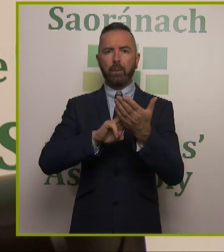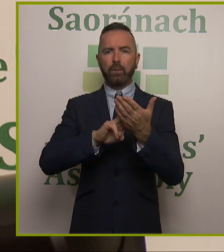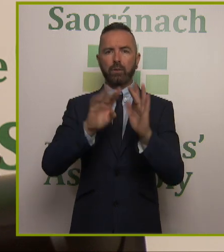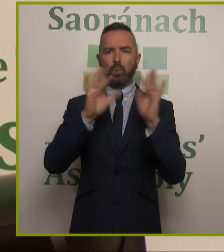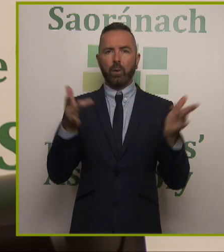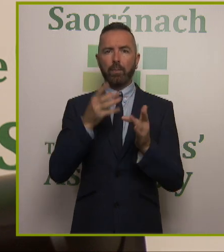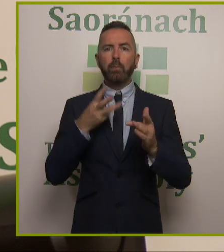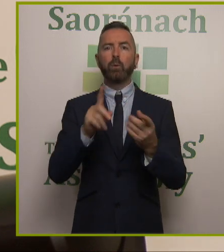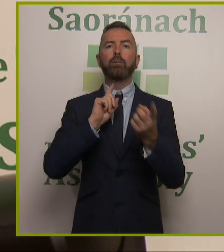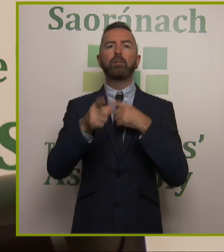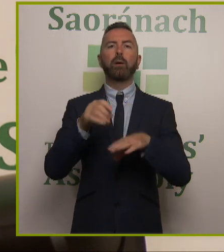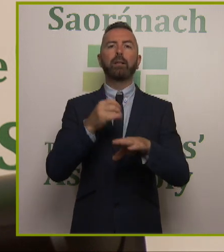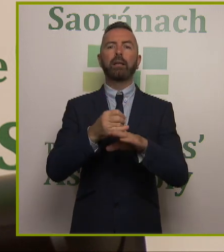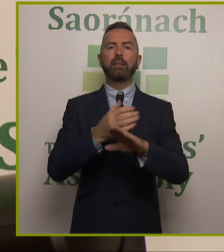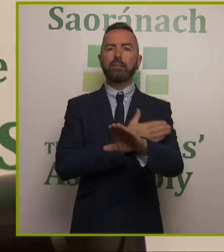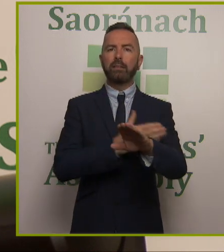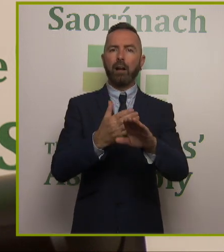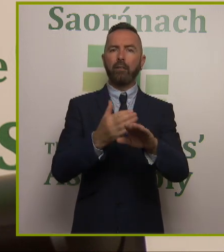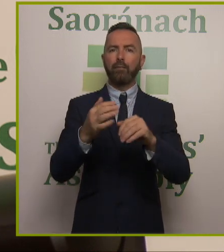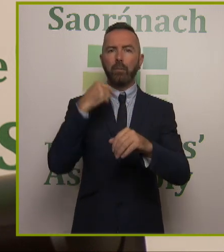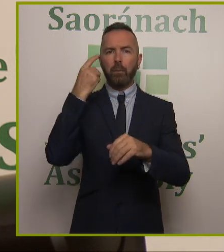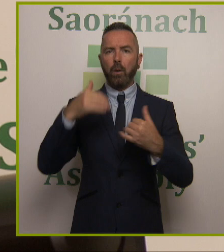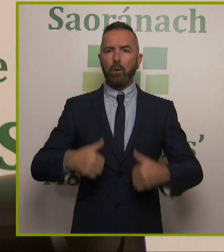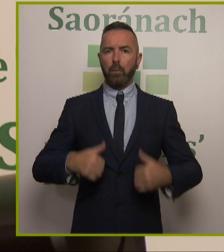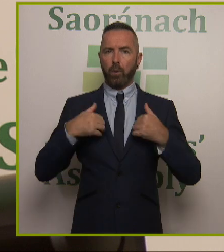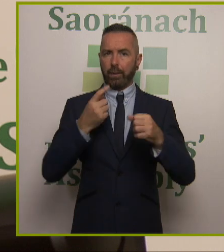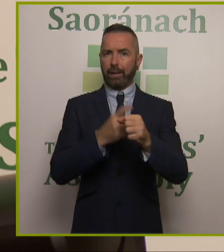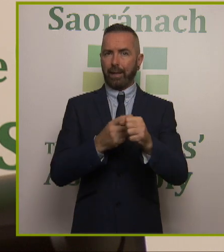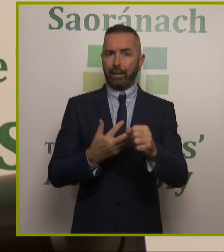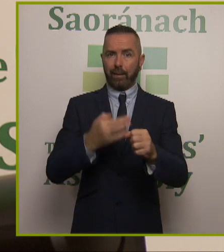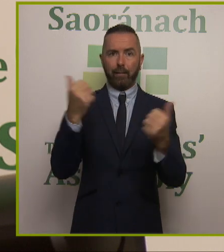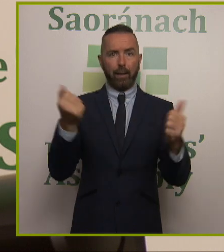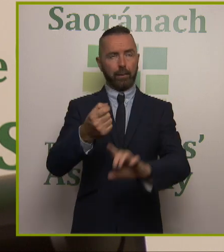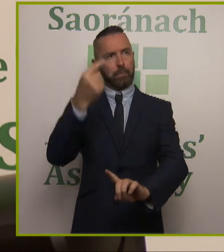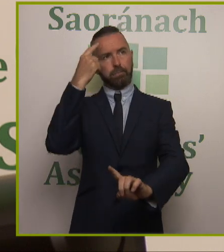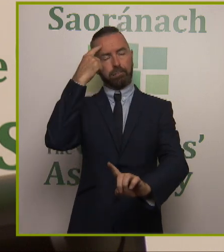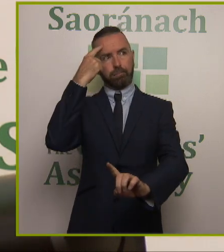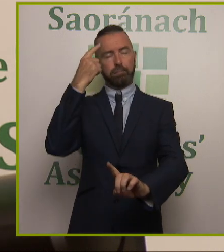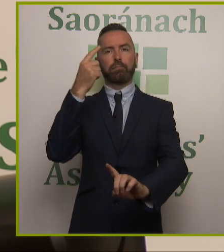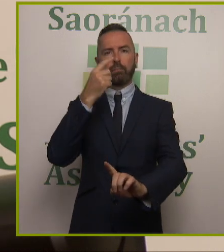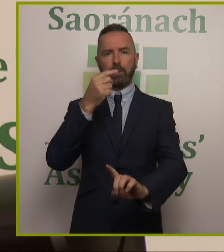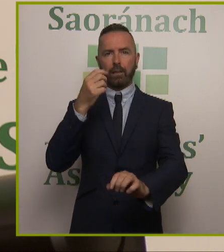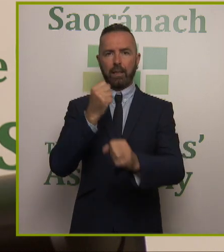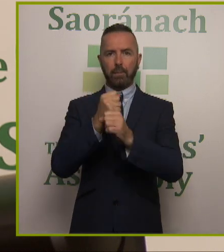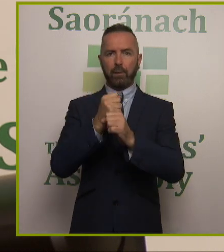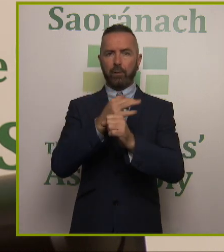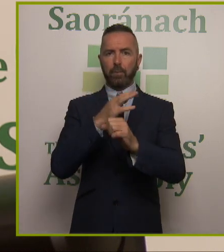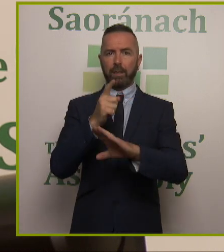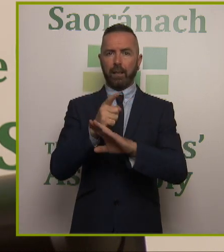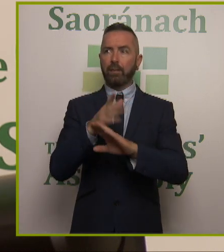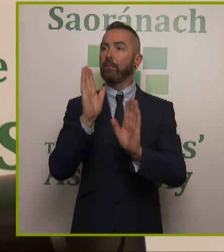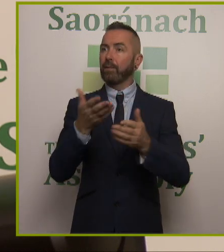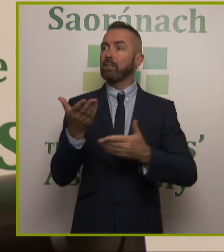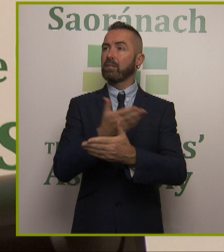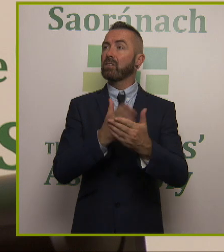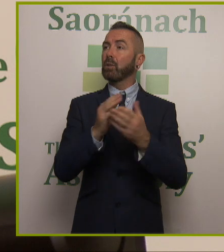going to respond to them in the plenary session tomorrow morning. So if there's anything else that arises from that, and I've already spoken to some people over breakfast